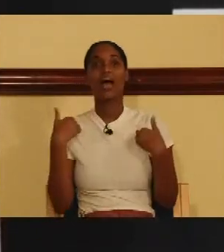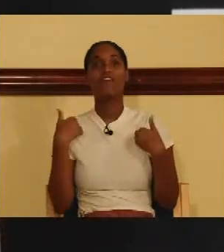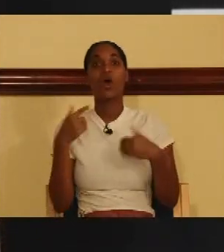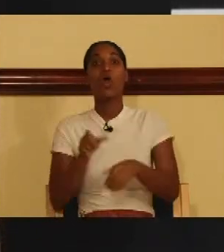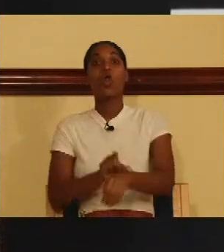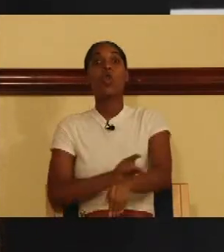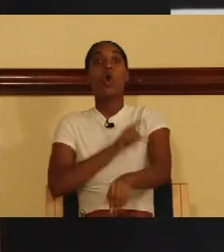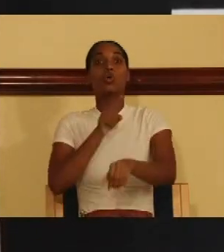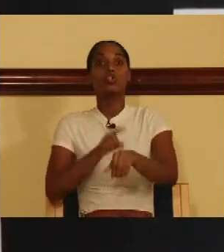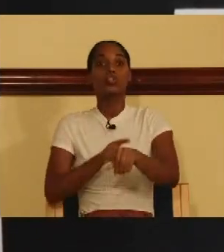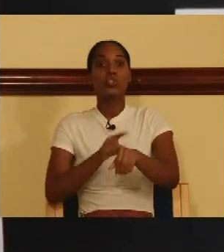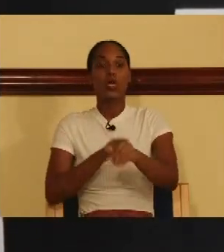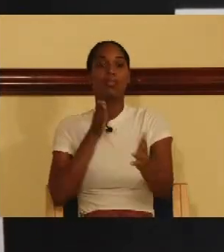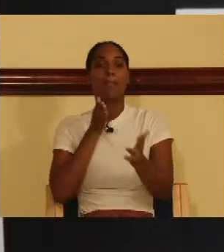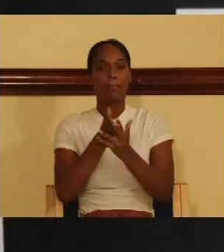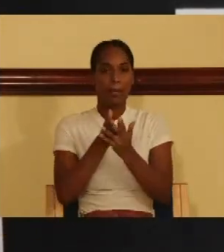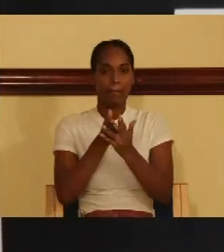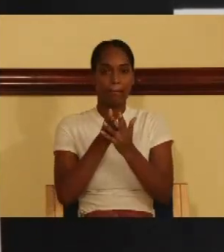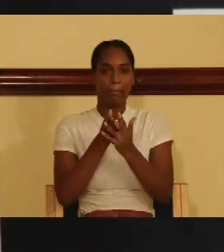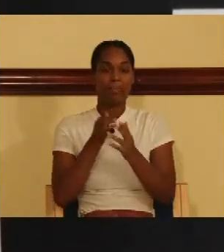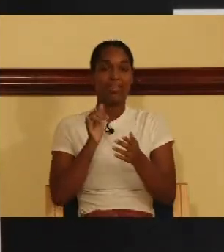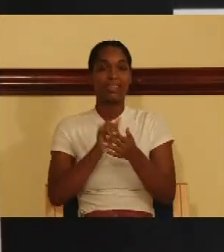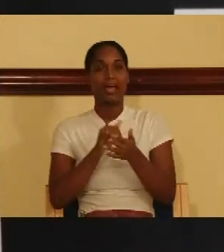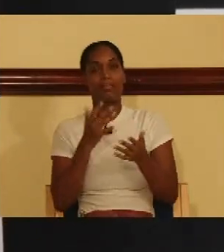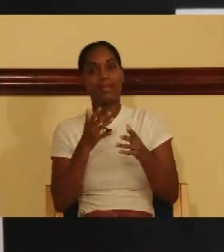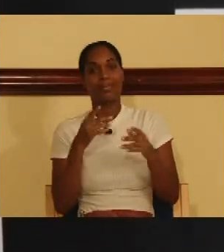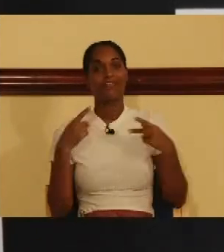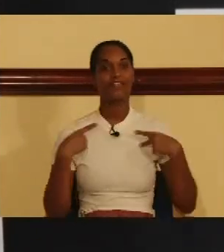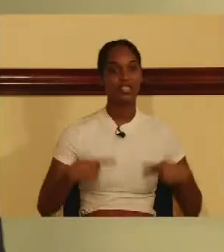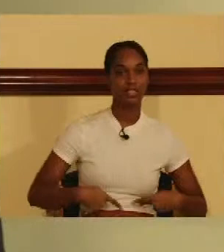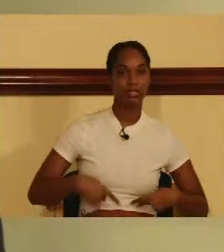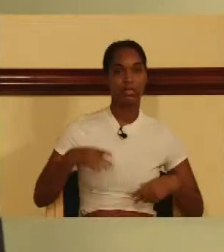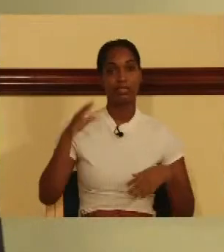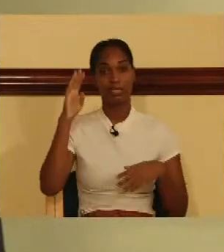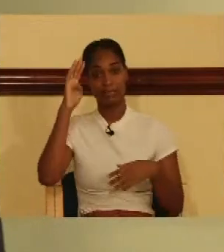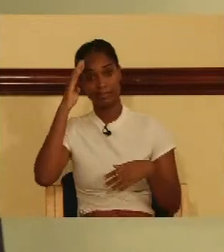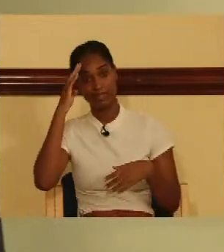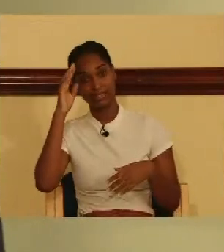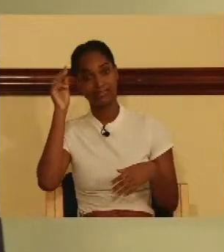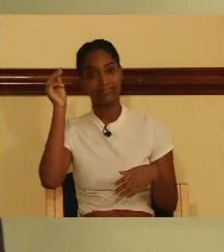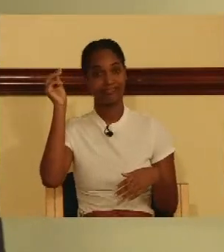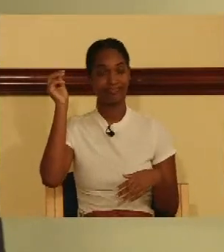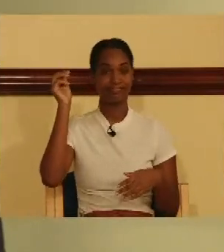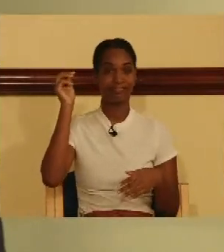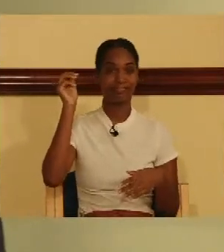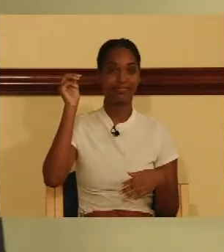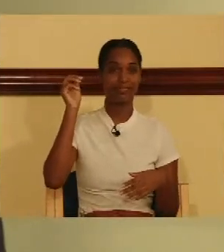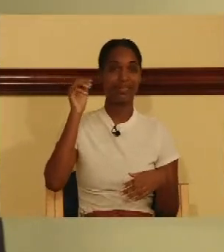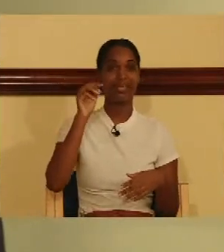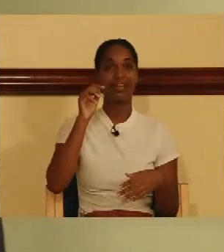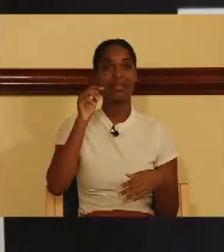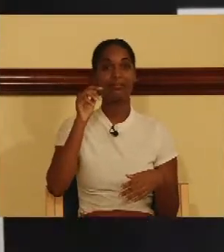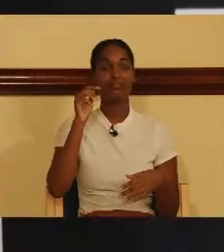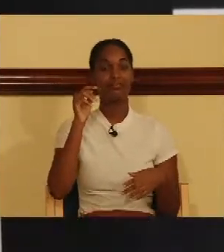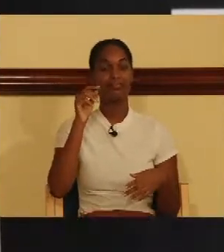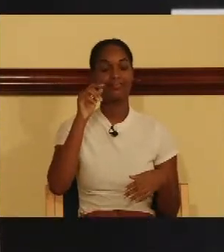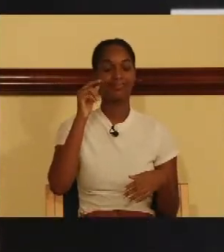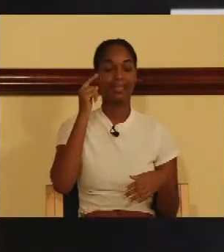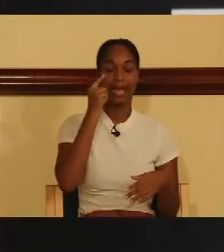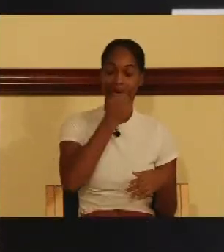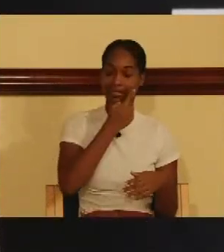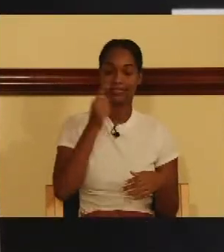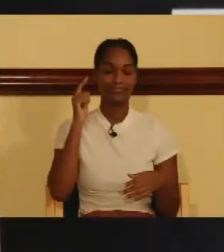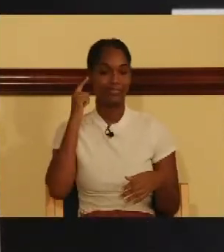long-term impairments that are either physical, intellectual, mental, or sensory. And